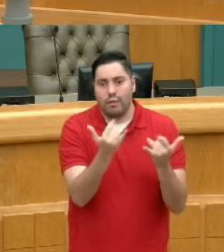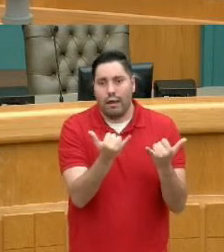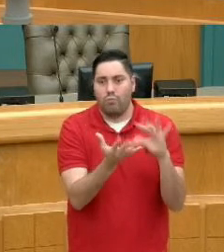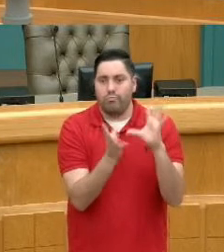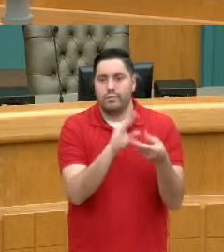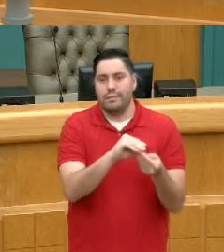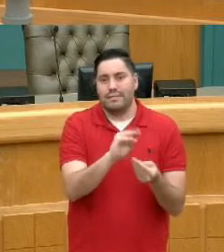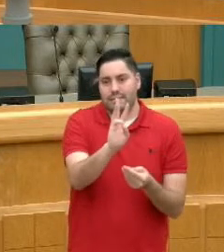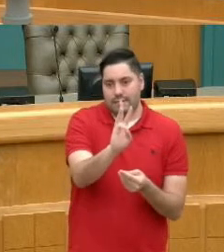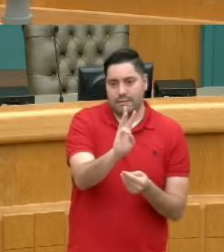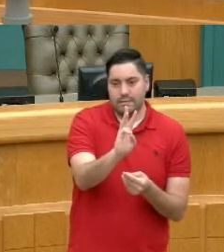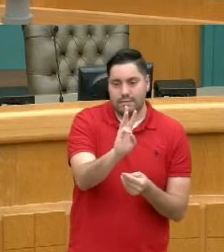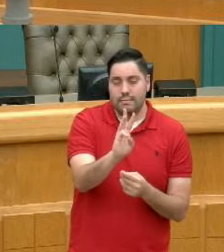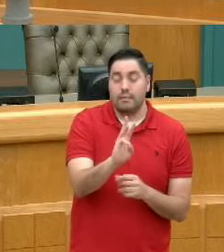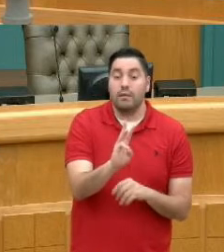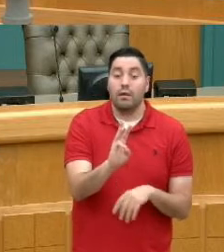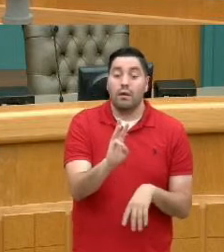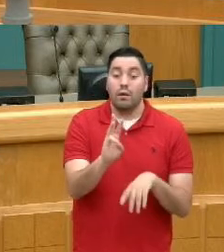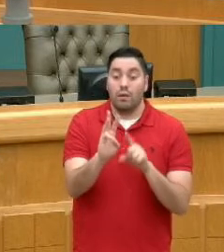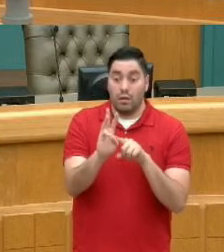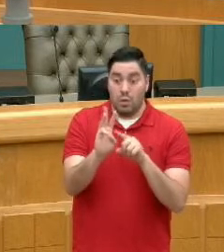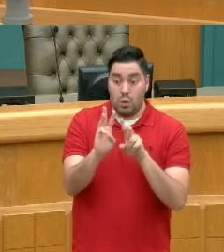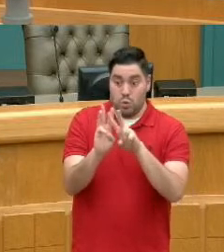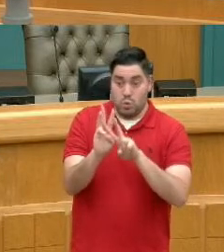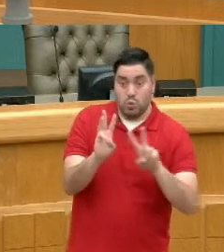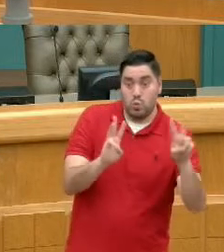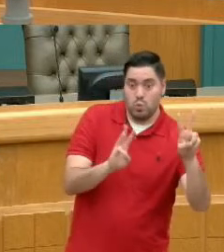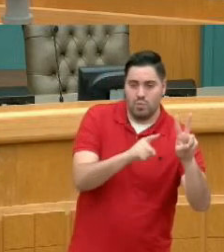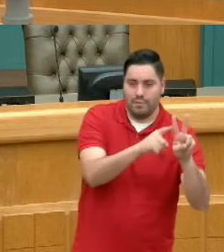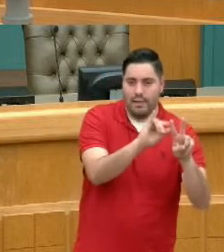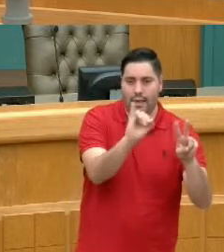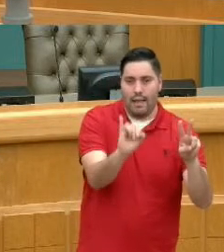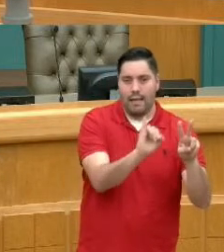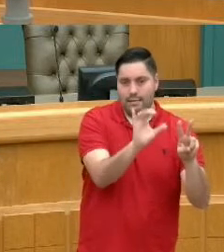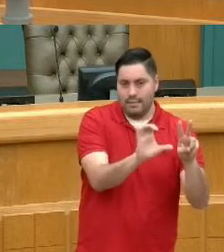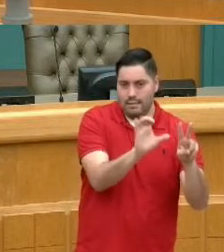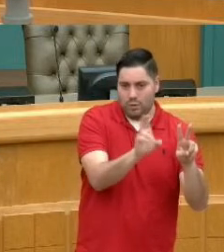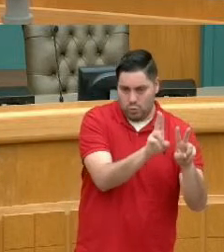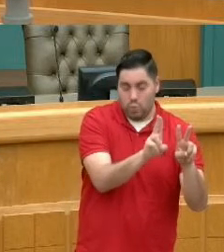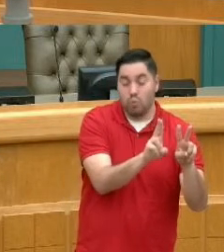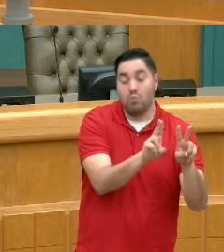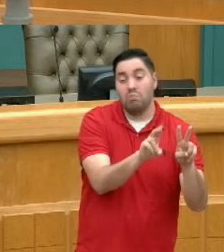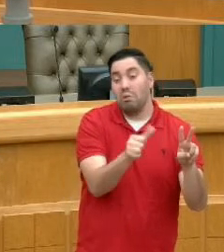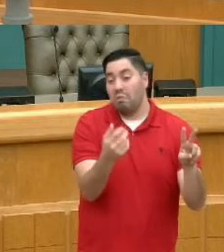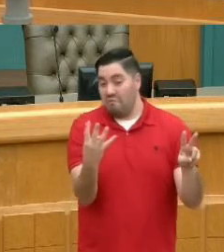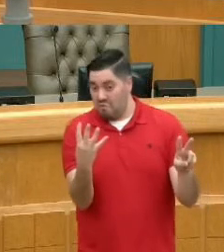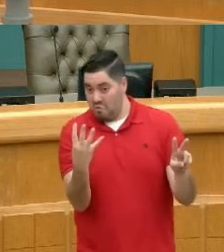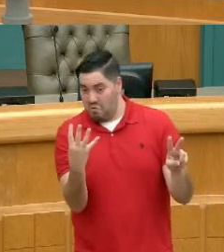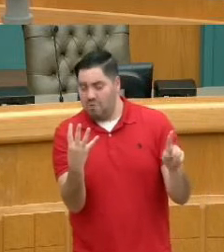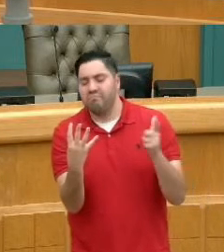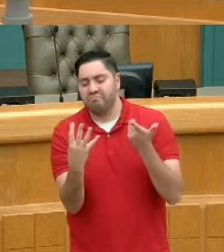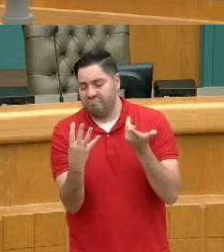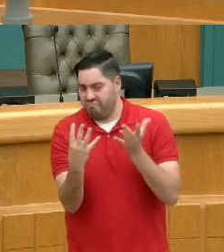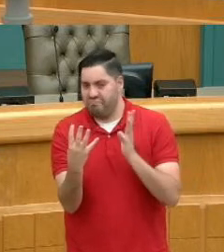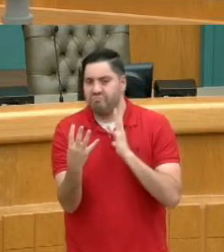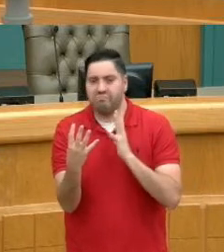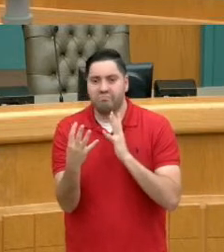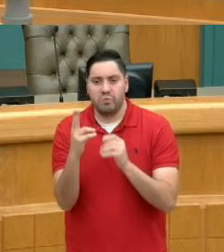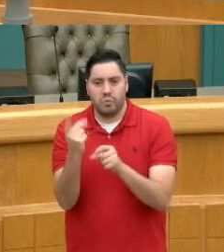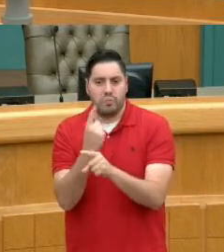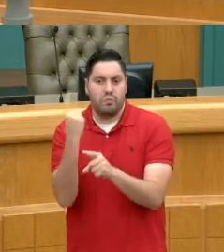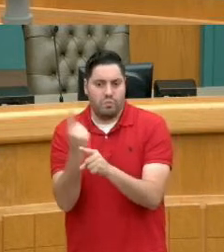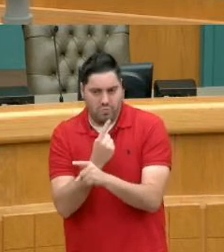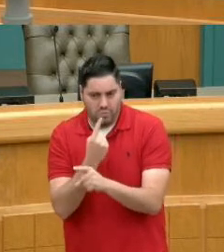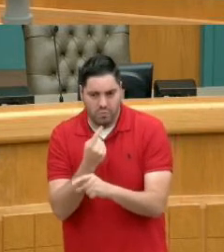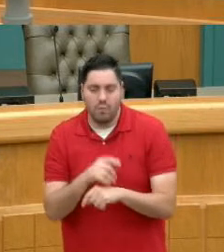of those 6 are in intensive care, and then the other 4 are recovering in regular care. The 8 new